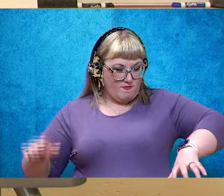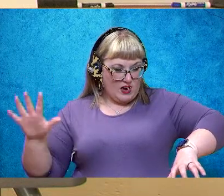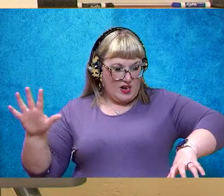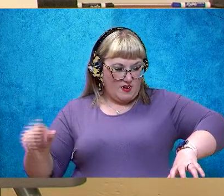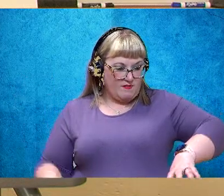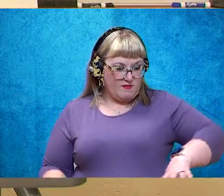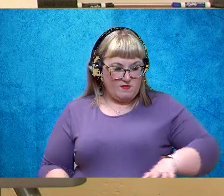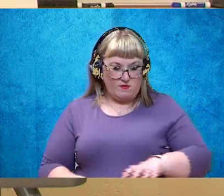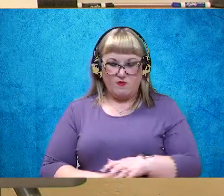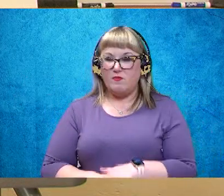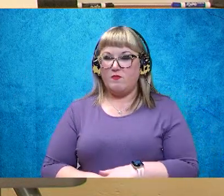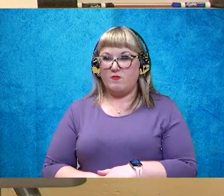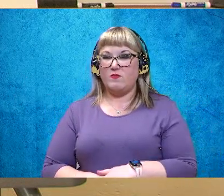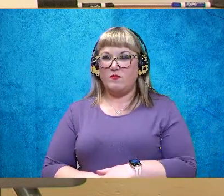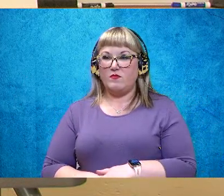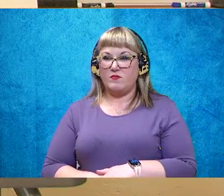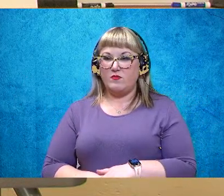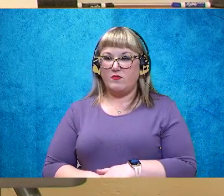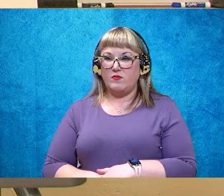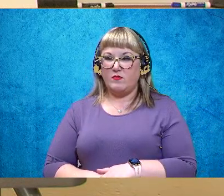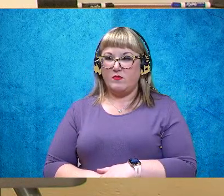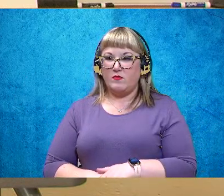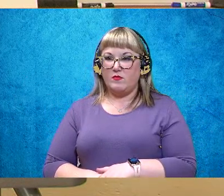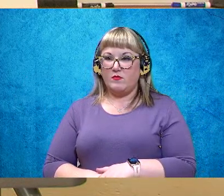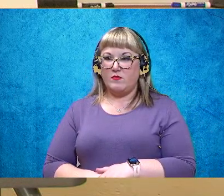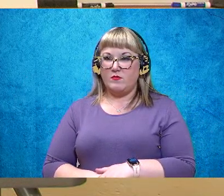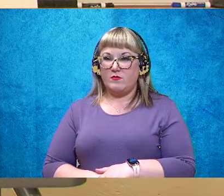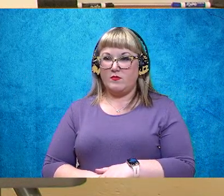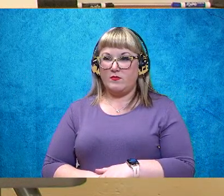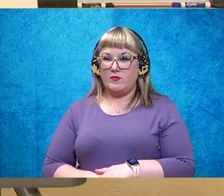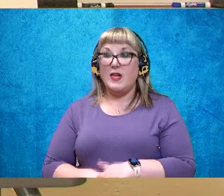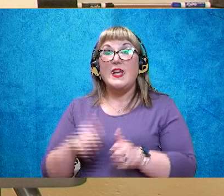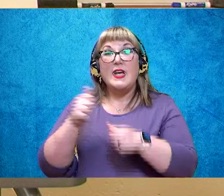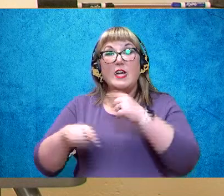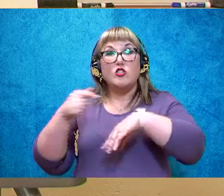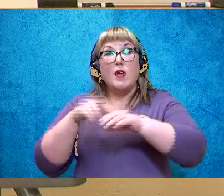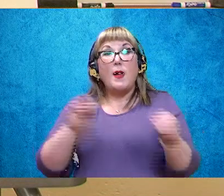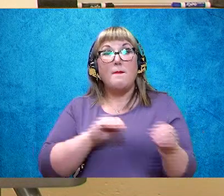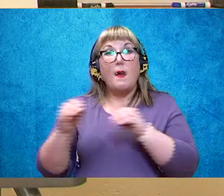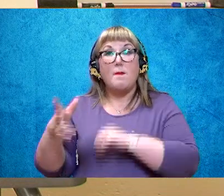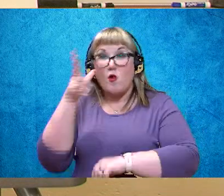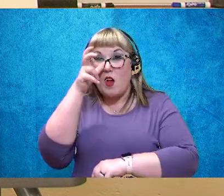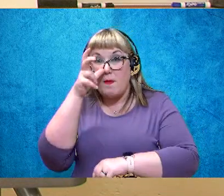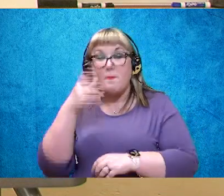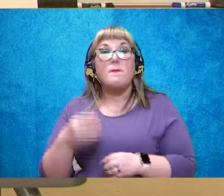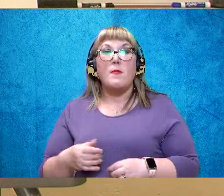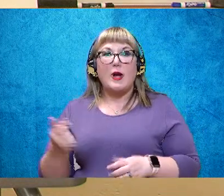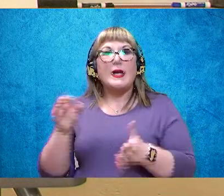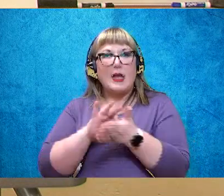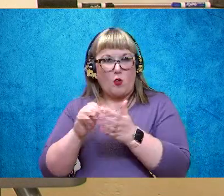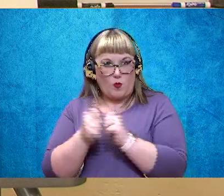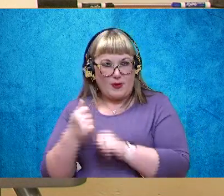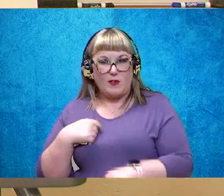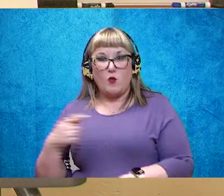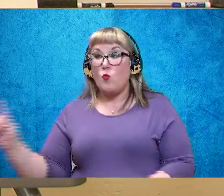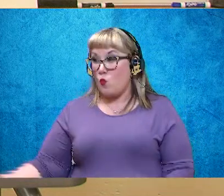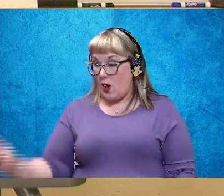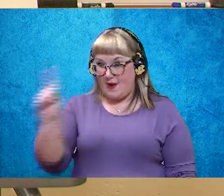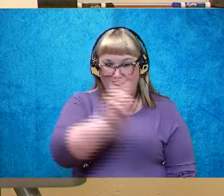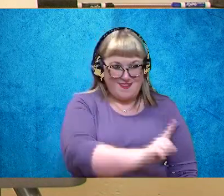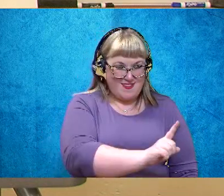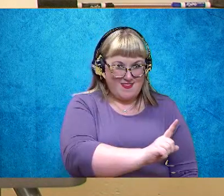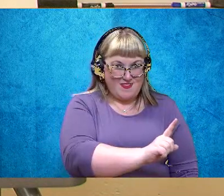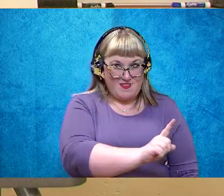you to watch me move the bugs and say a number with me each time I move a bug. You ready? Let's go.